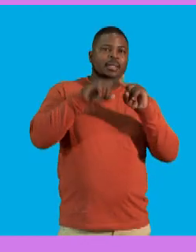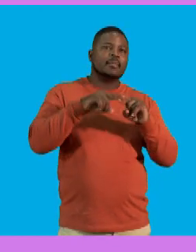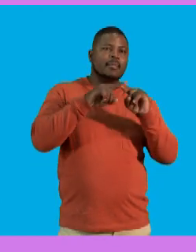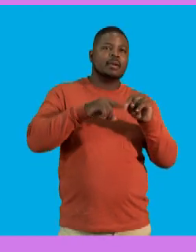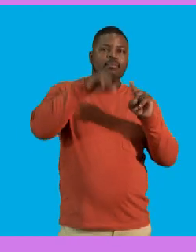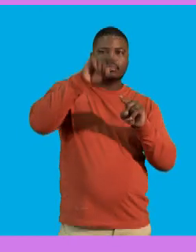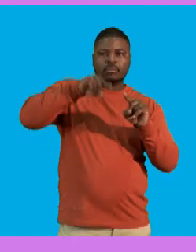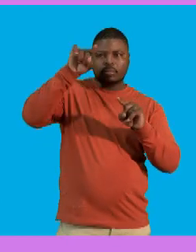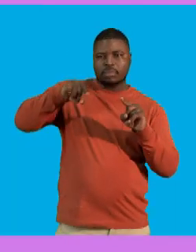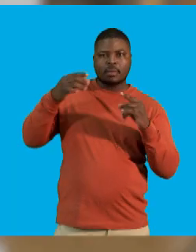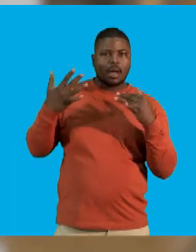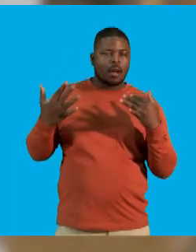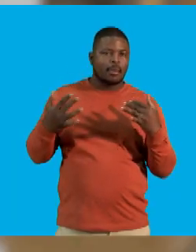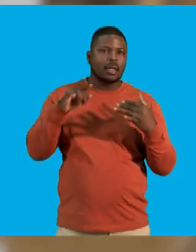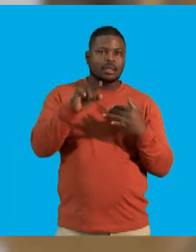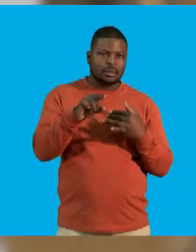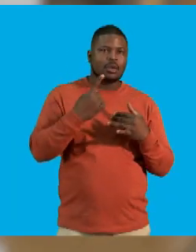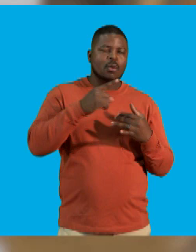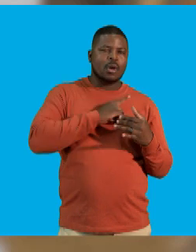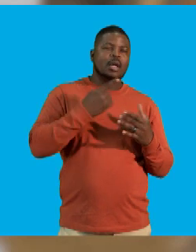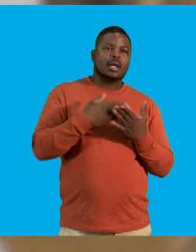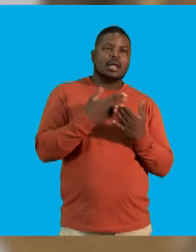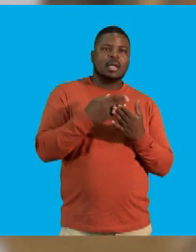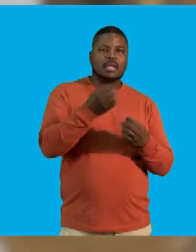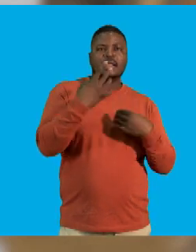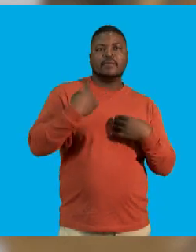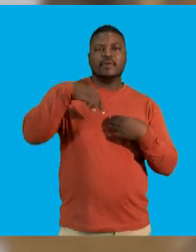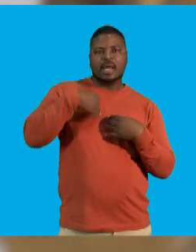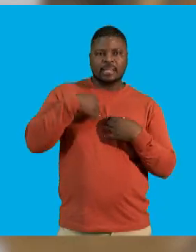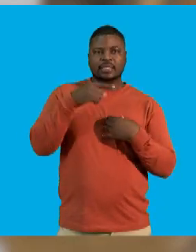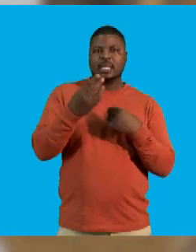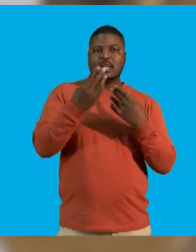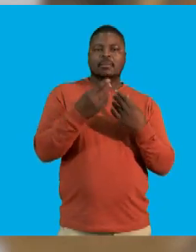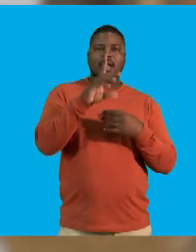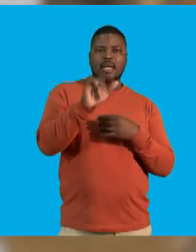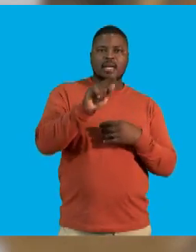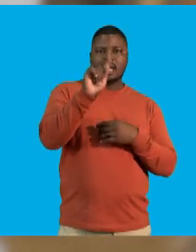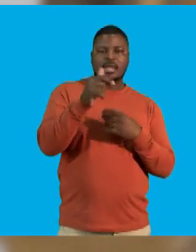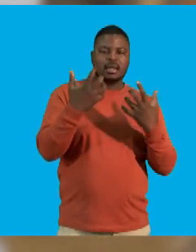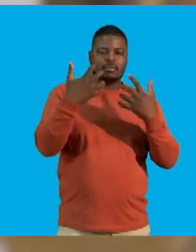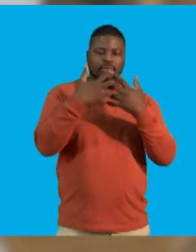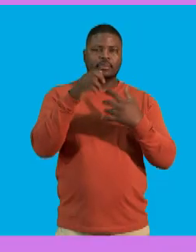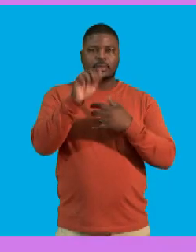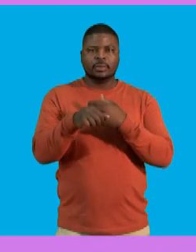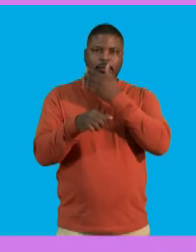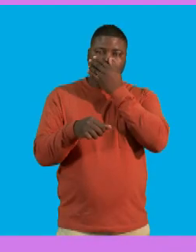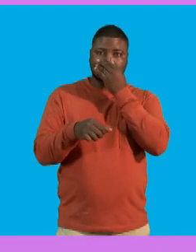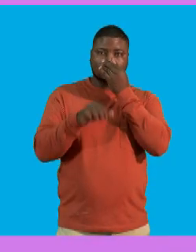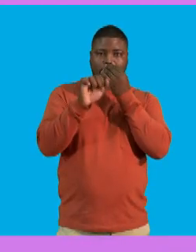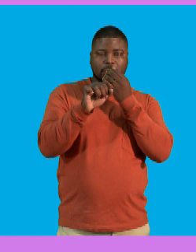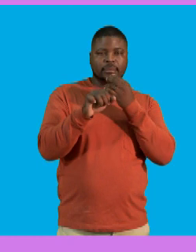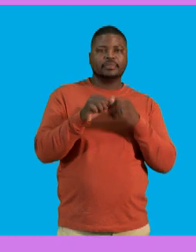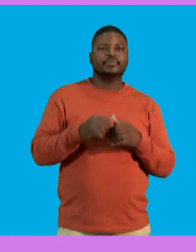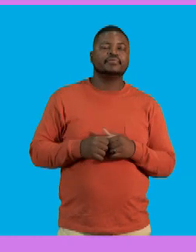certain interval that makes sense for all of them to give us the best spread, the best amount of data.